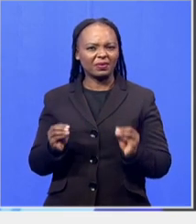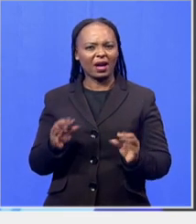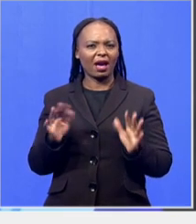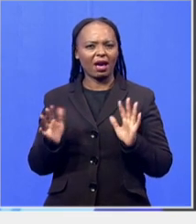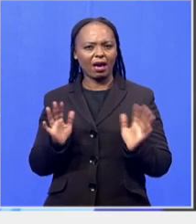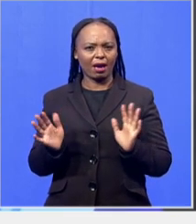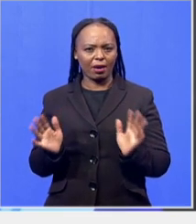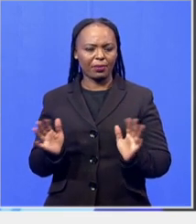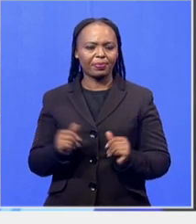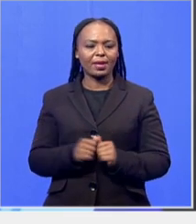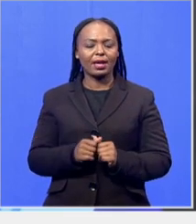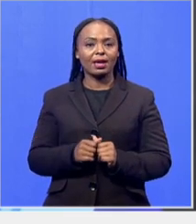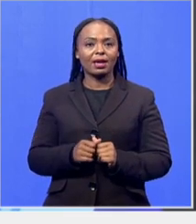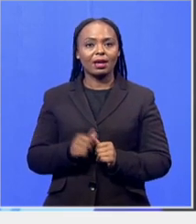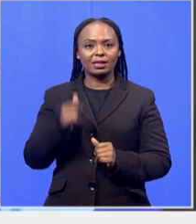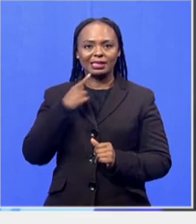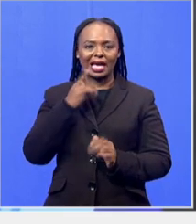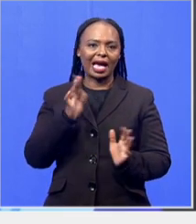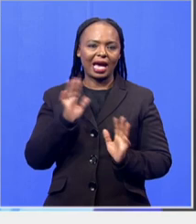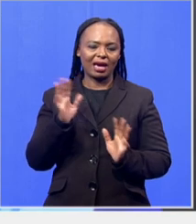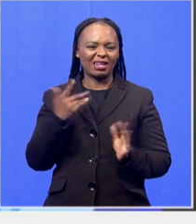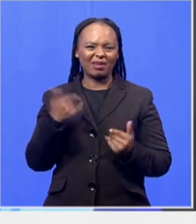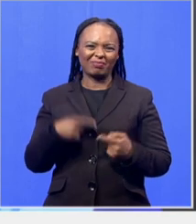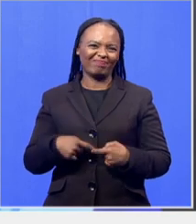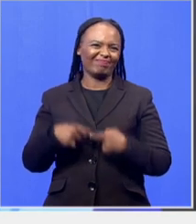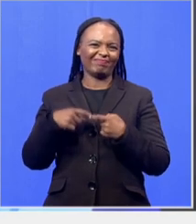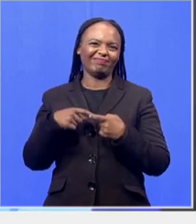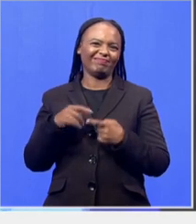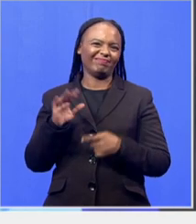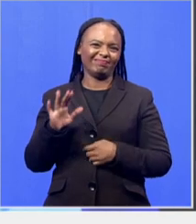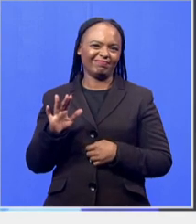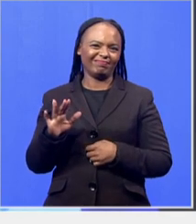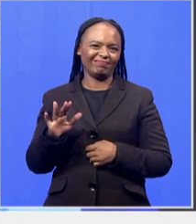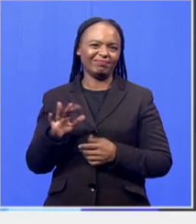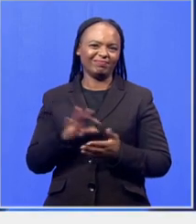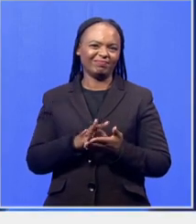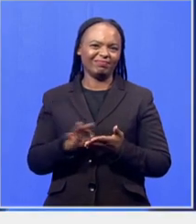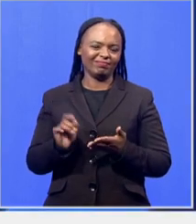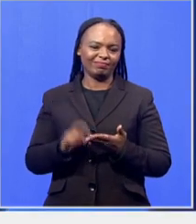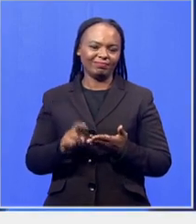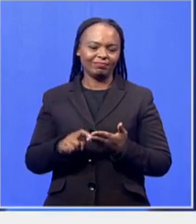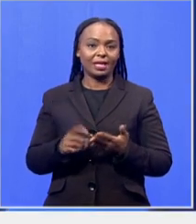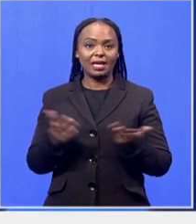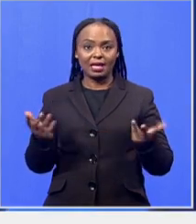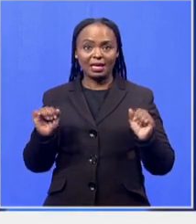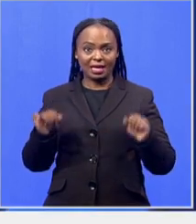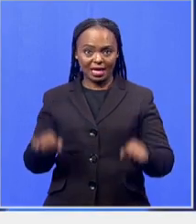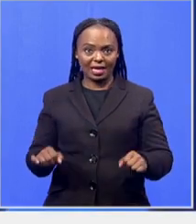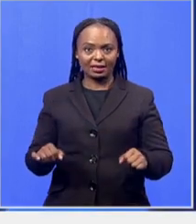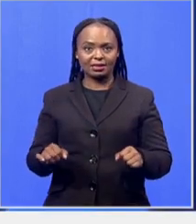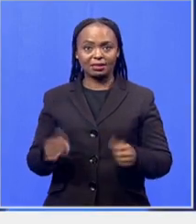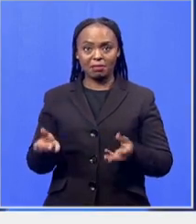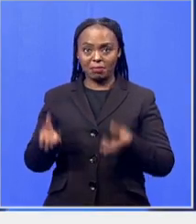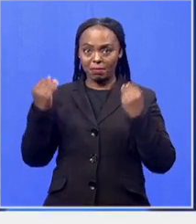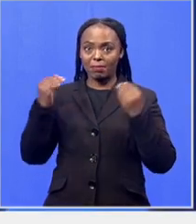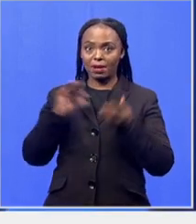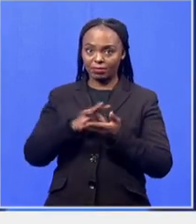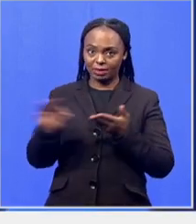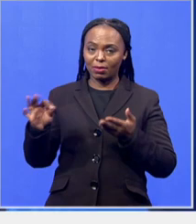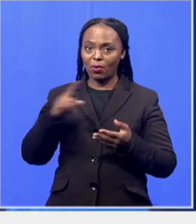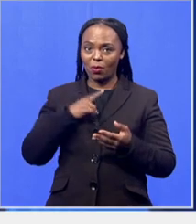With that, then he said, no, I'm putting this deal on hold. Yeah. But eventually he acquired the deal. And I think that was quite a big moment for